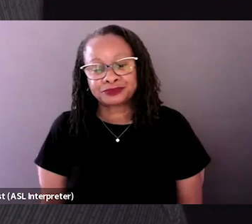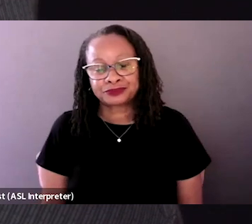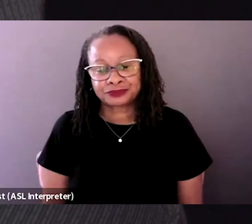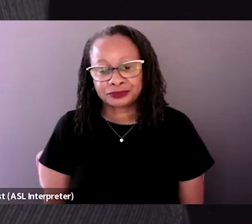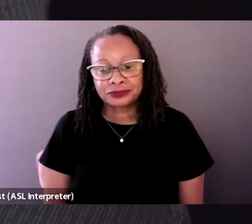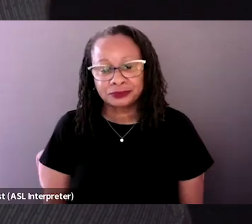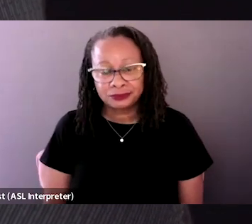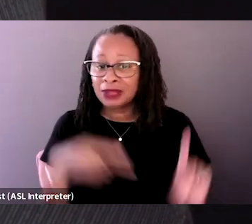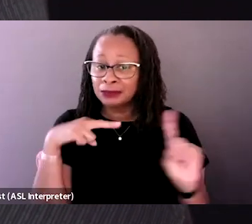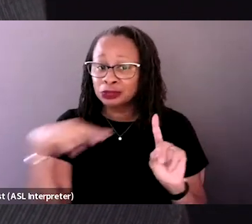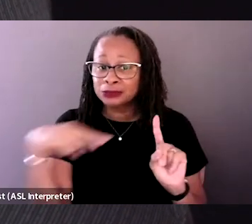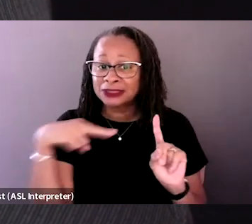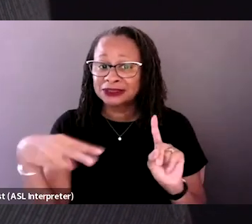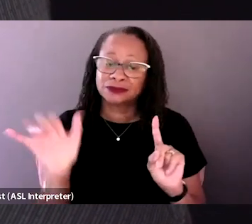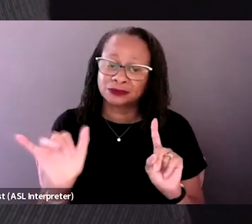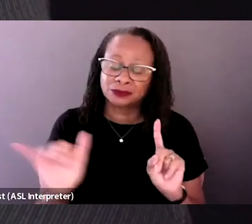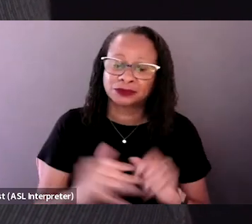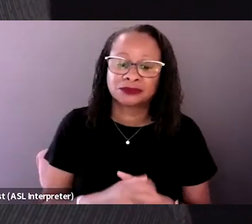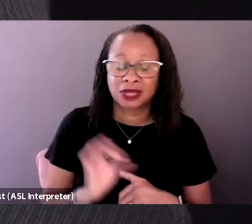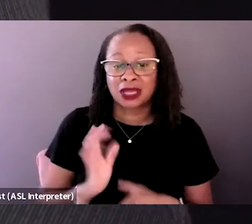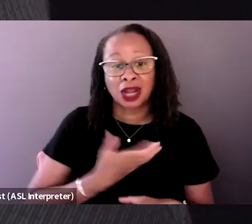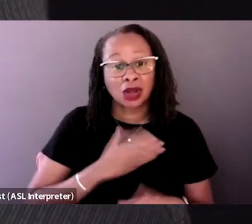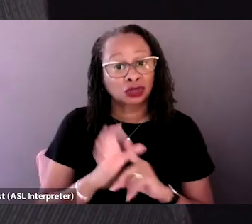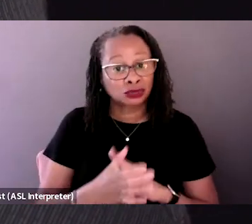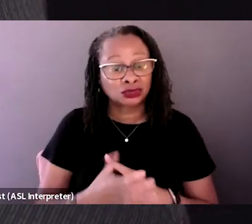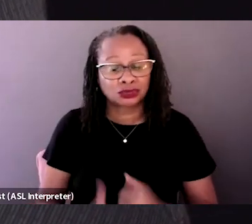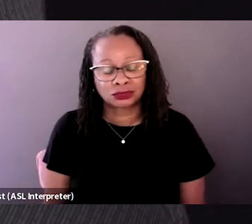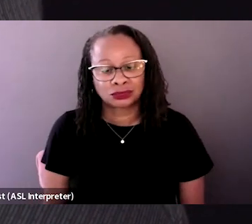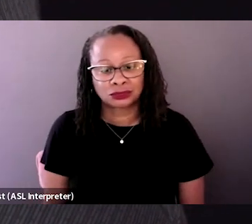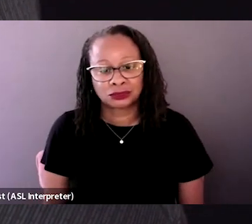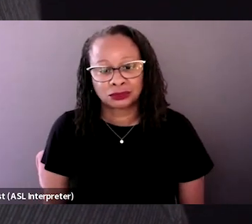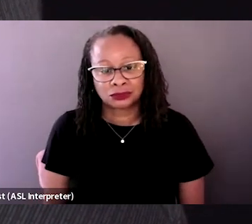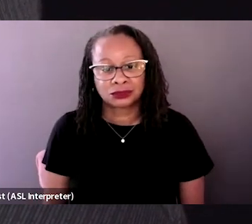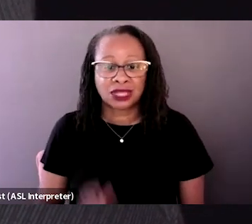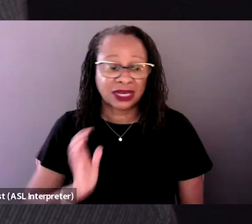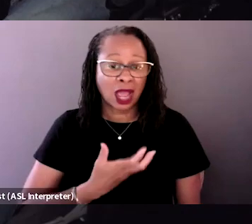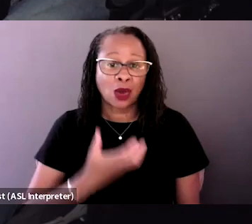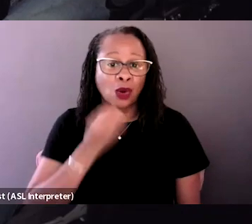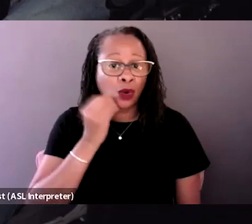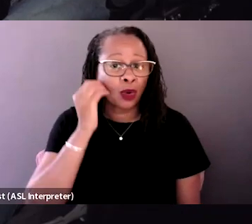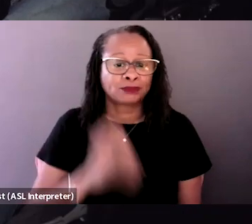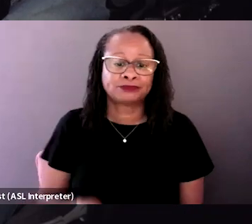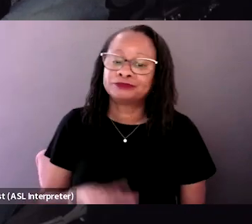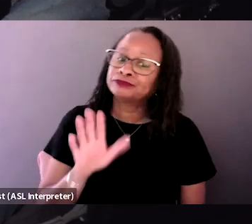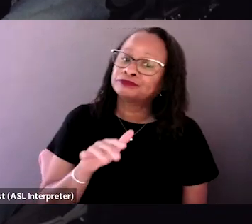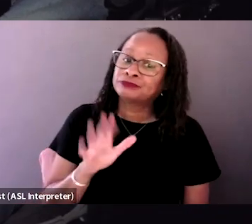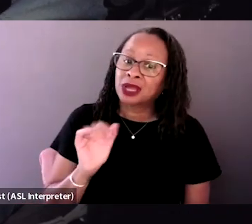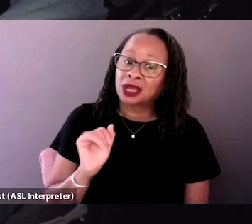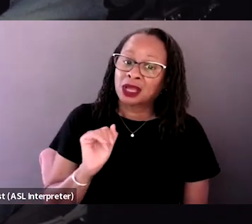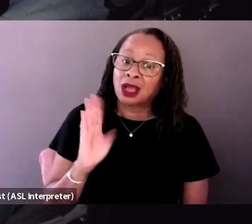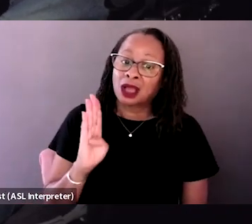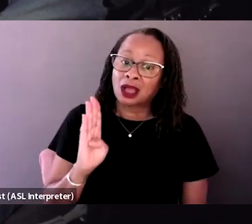our point of view of culture and our art. Talk about the